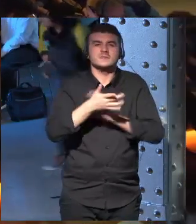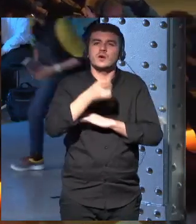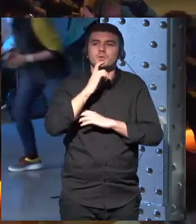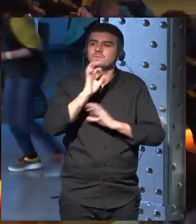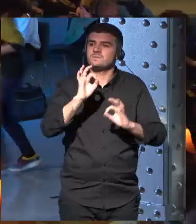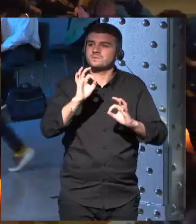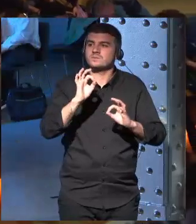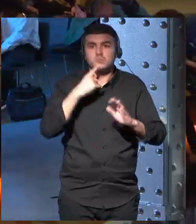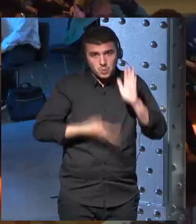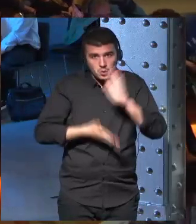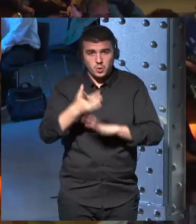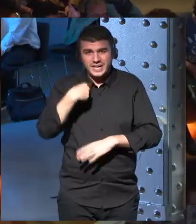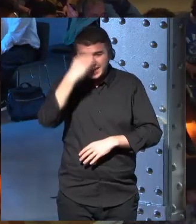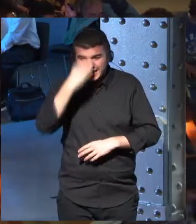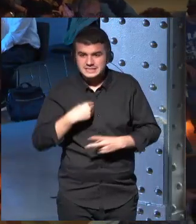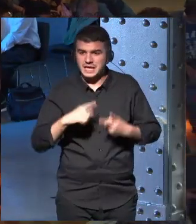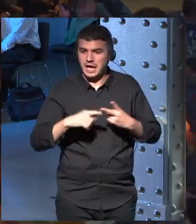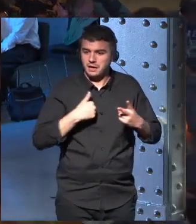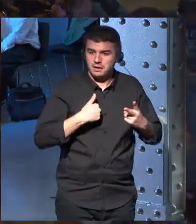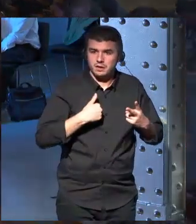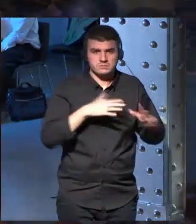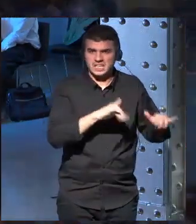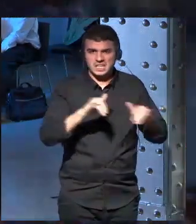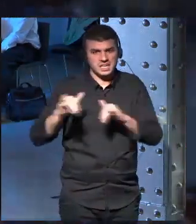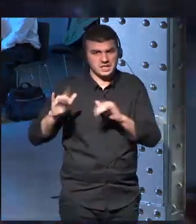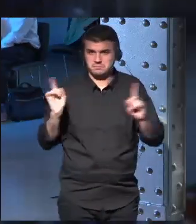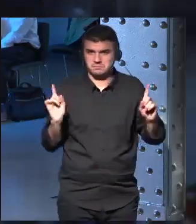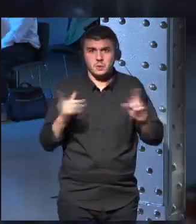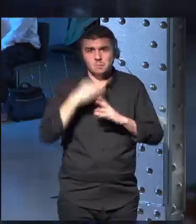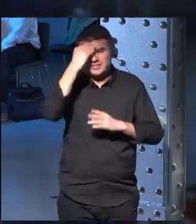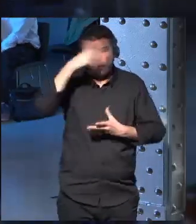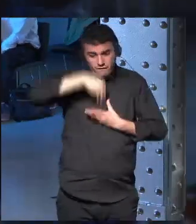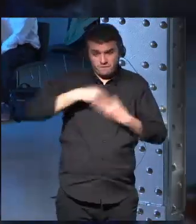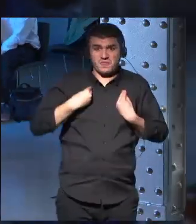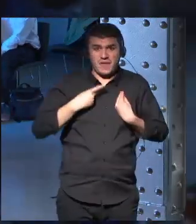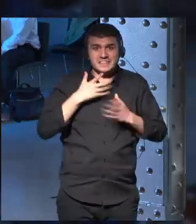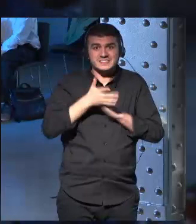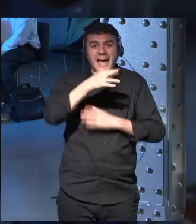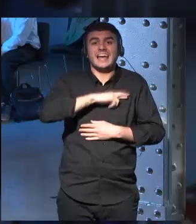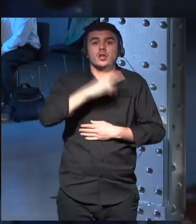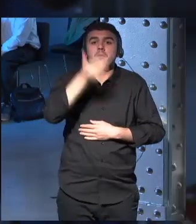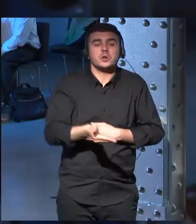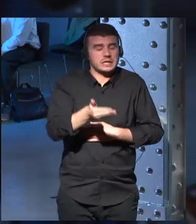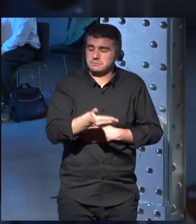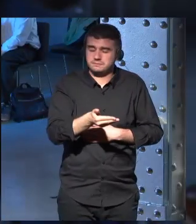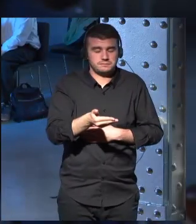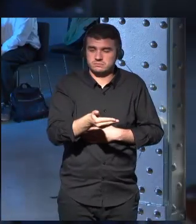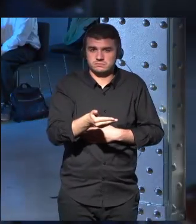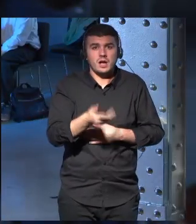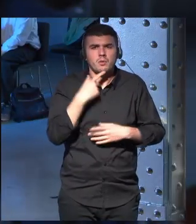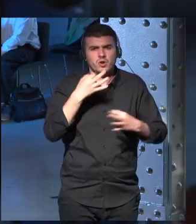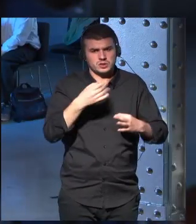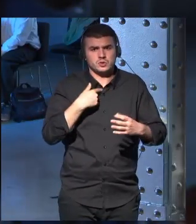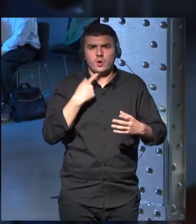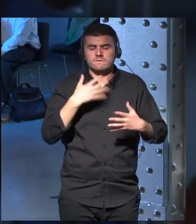to my life. Nevertheless, I've always been intrigued and moved by